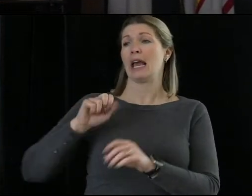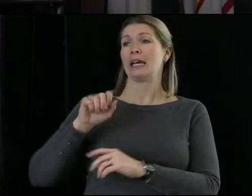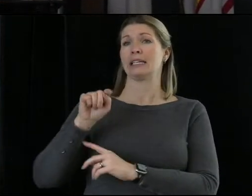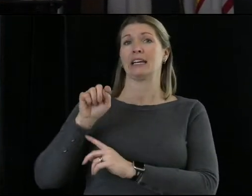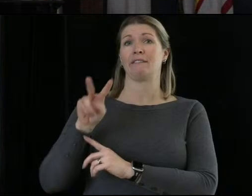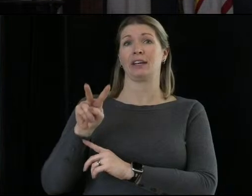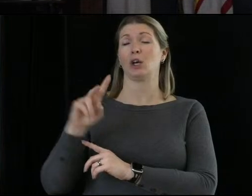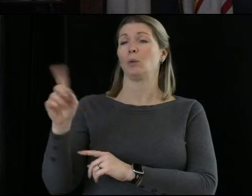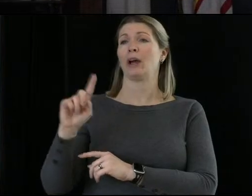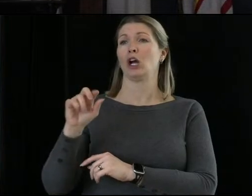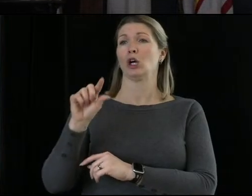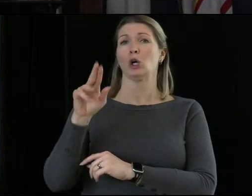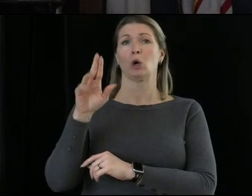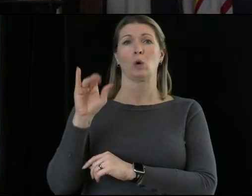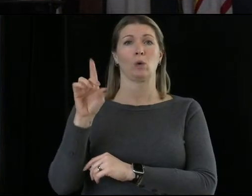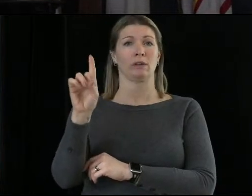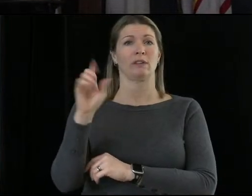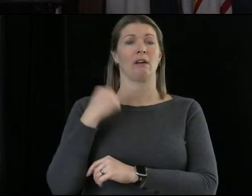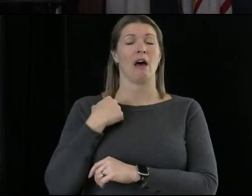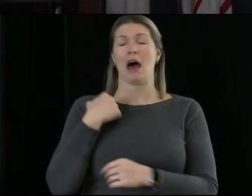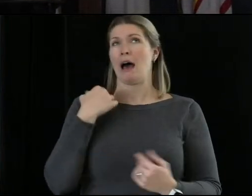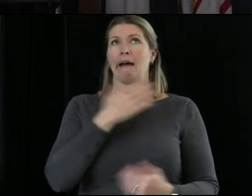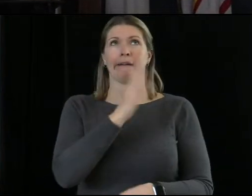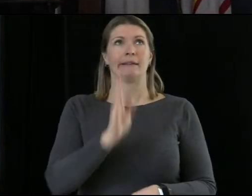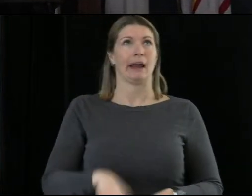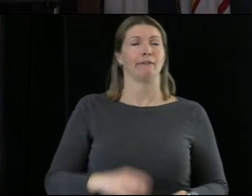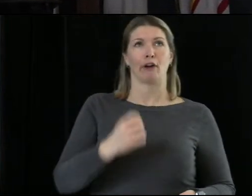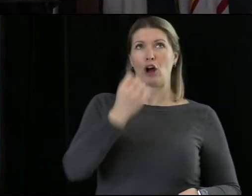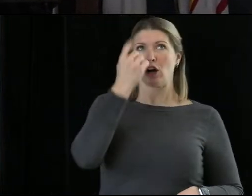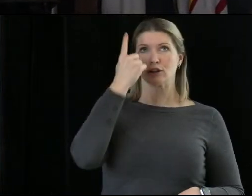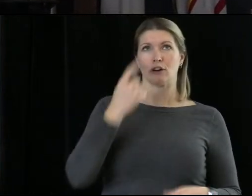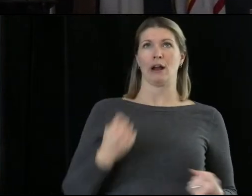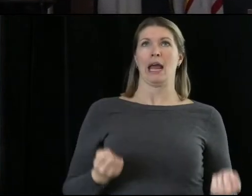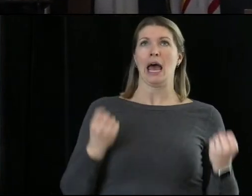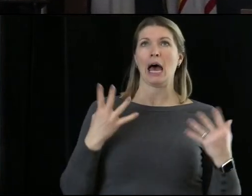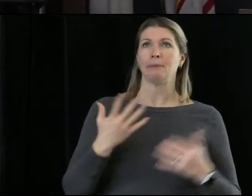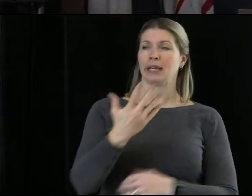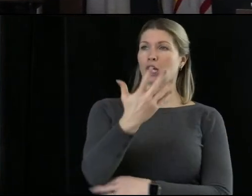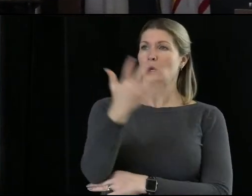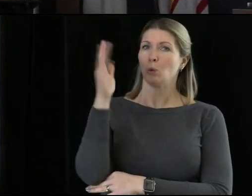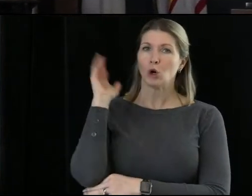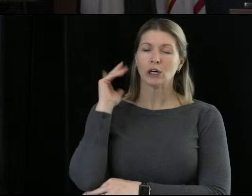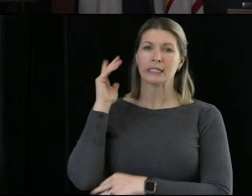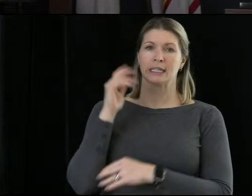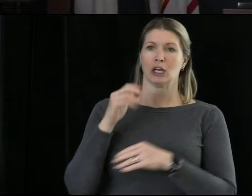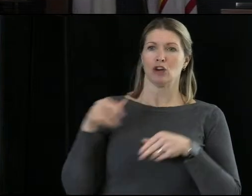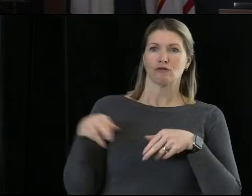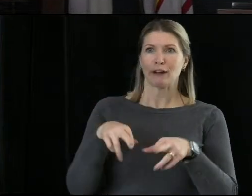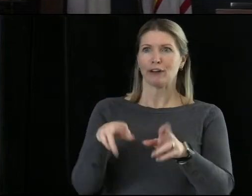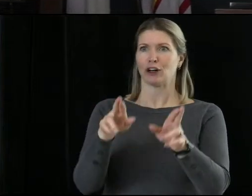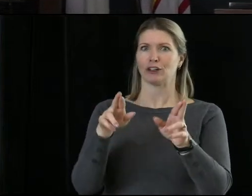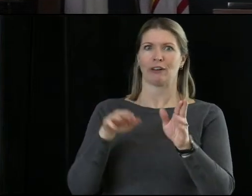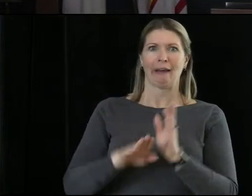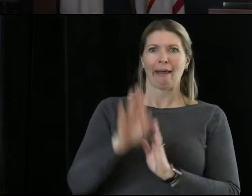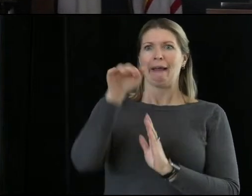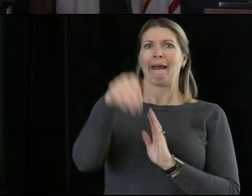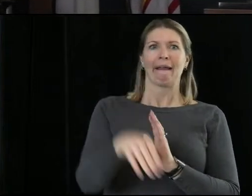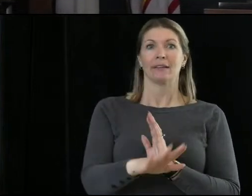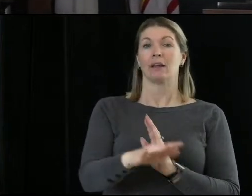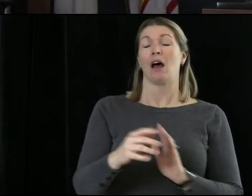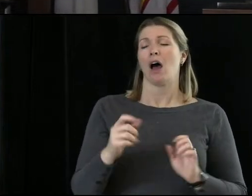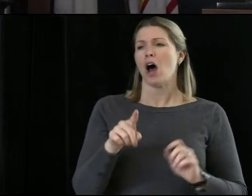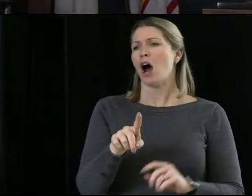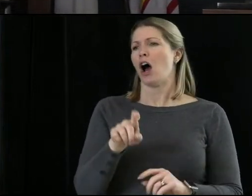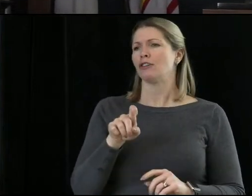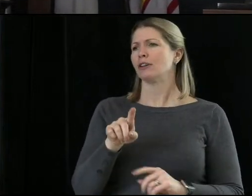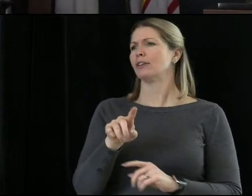I've never understood before then how much wooded areas, how many lakes and streams and hills and vales, because we covered